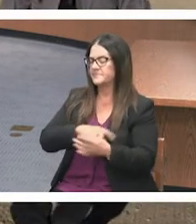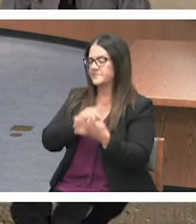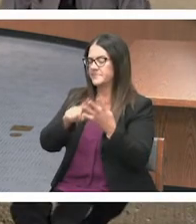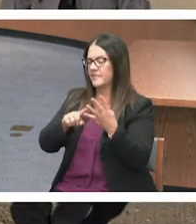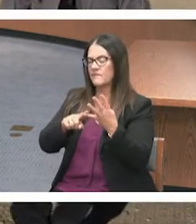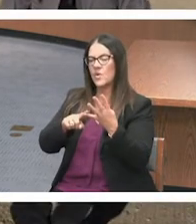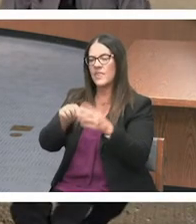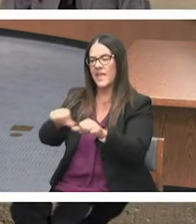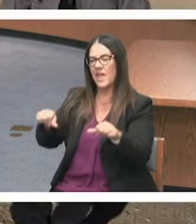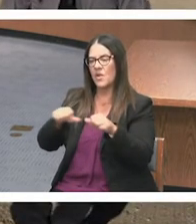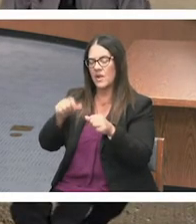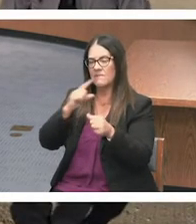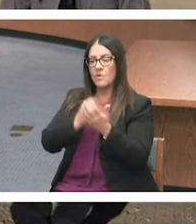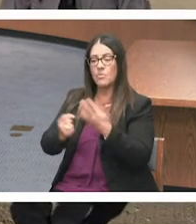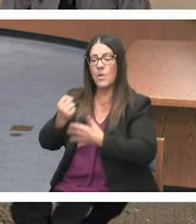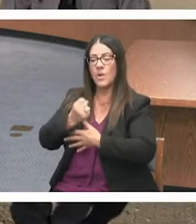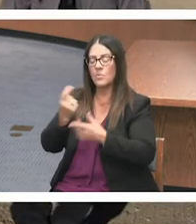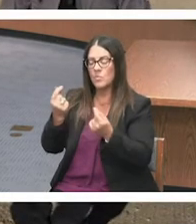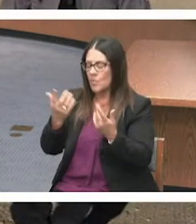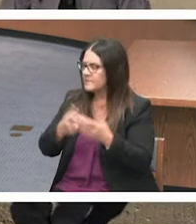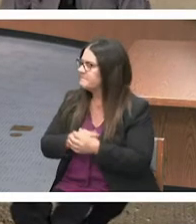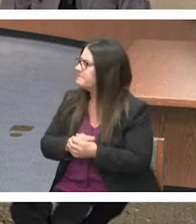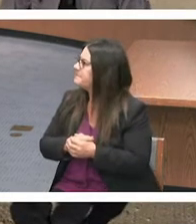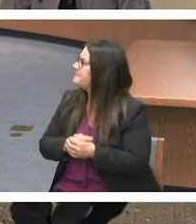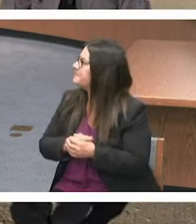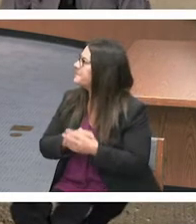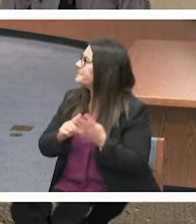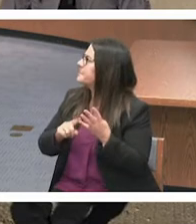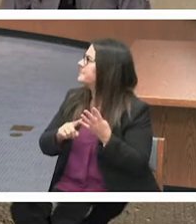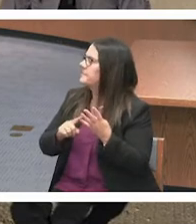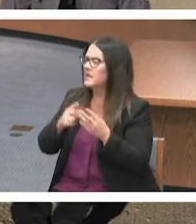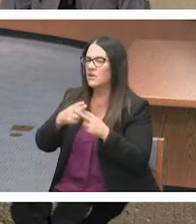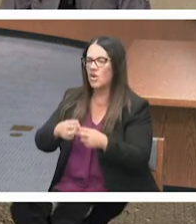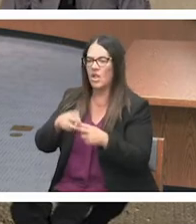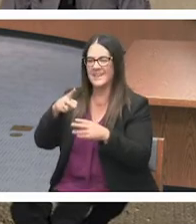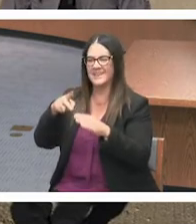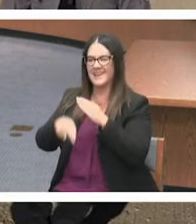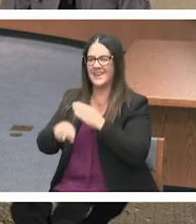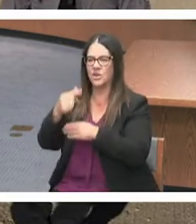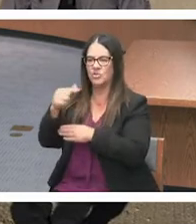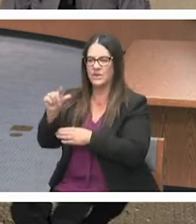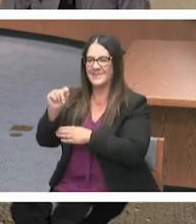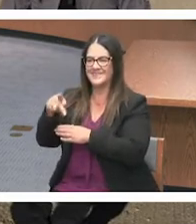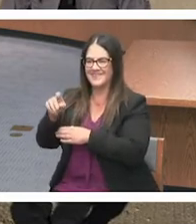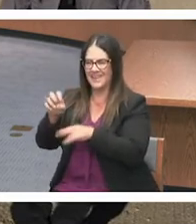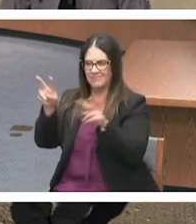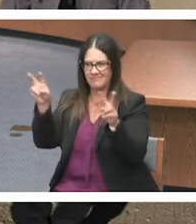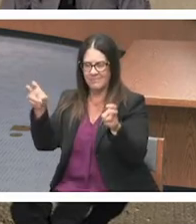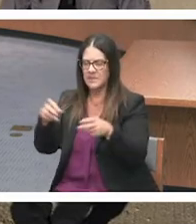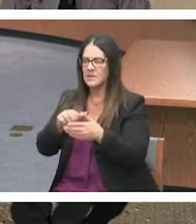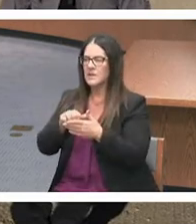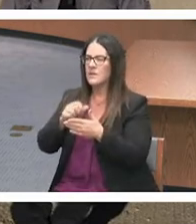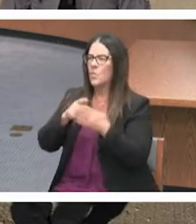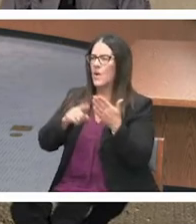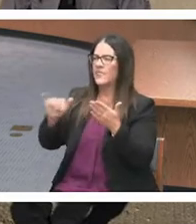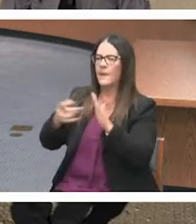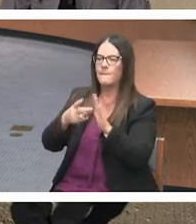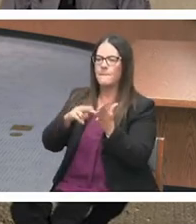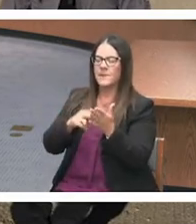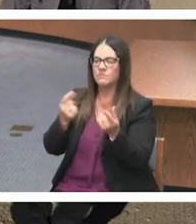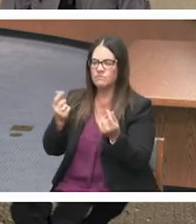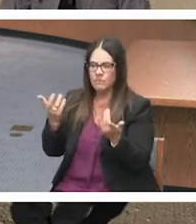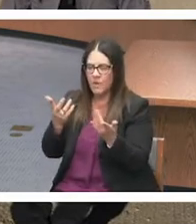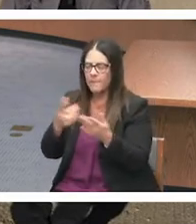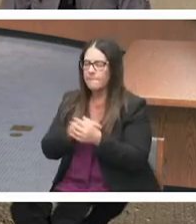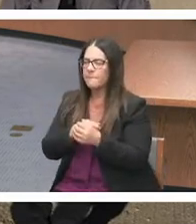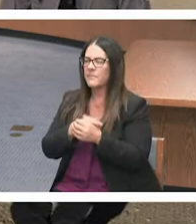of priority is what I have been calling cutting green tape. And it's not readily apparent what that means. So let me take a